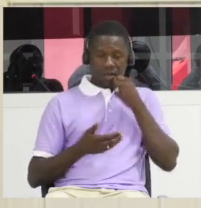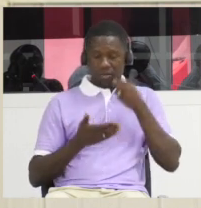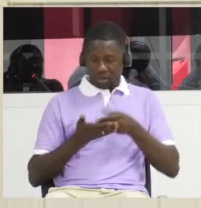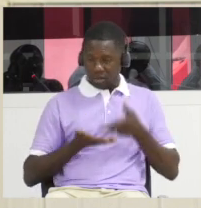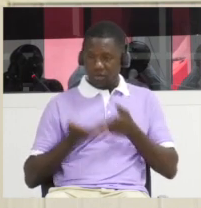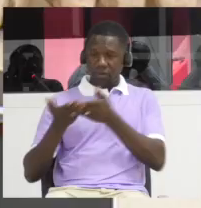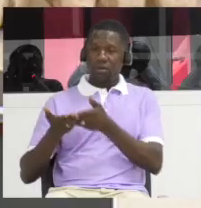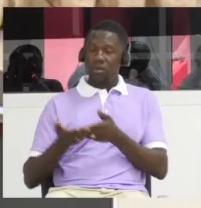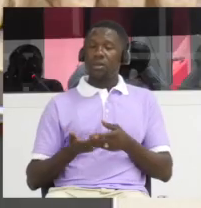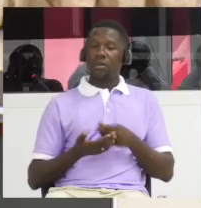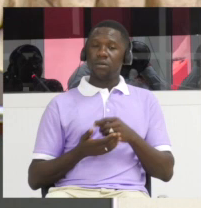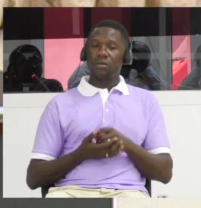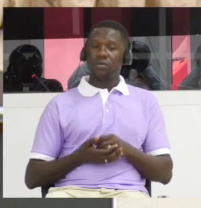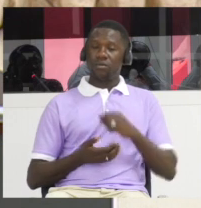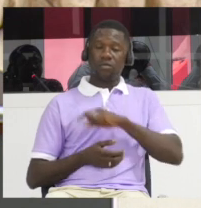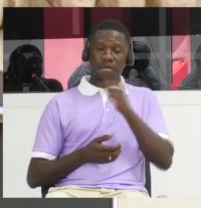president to